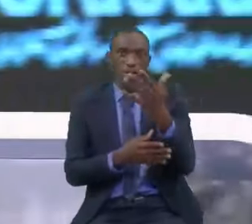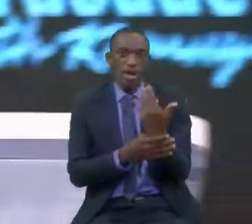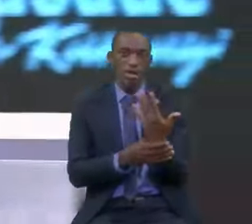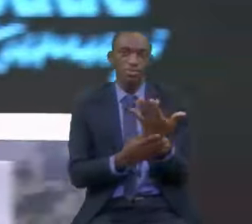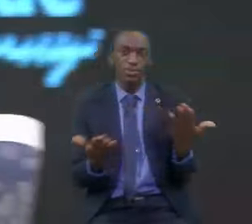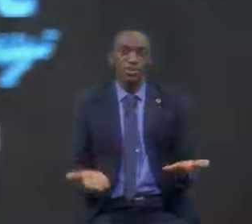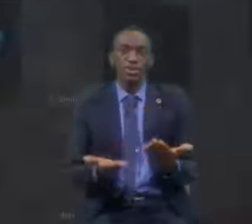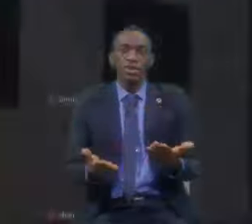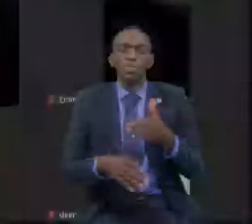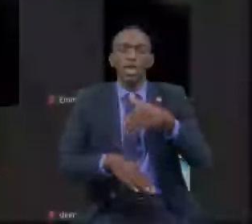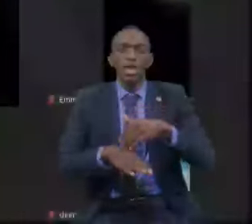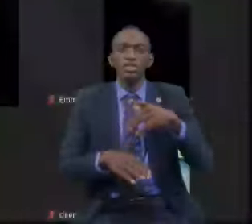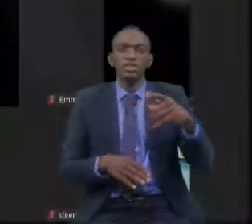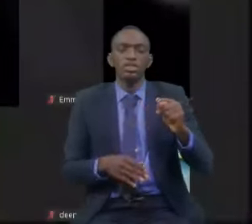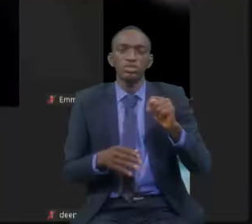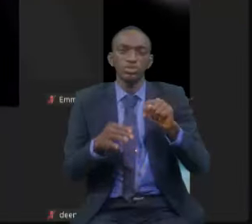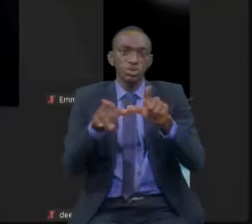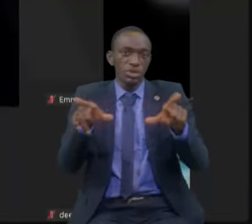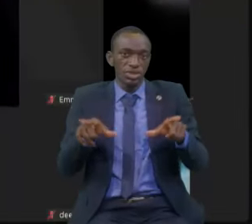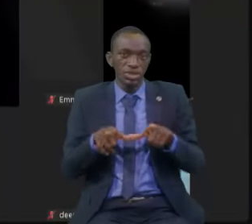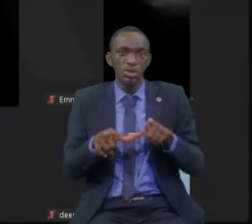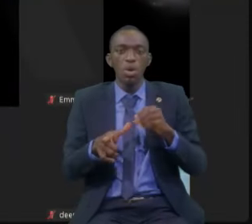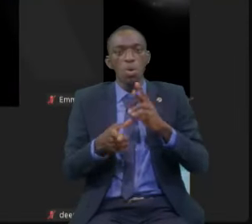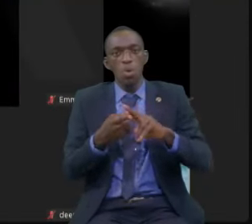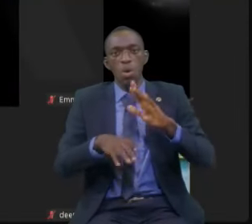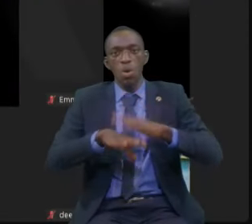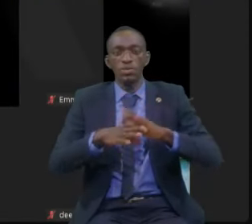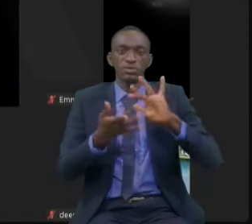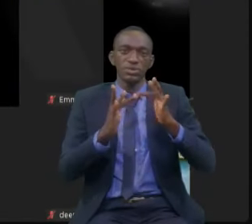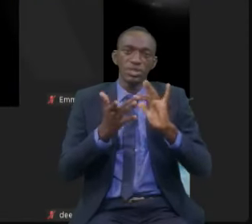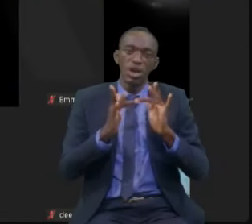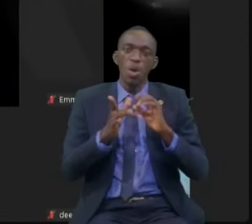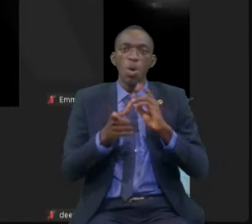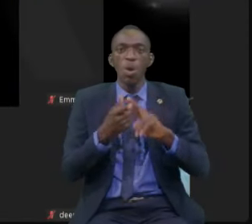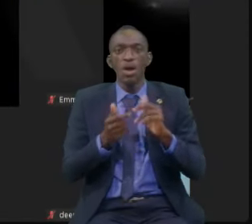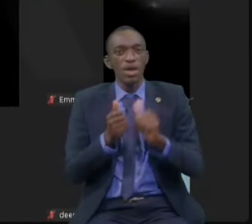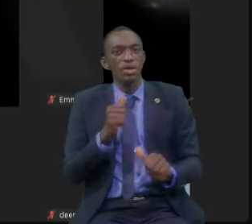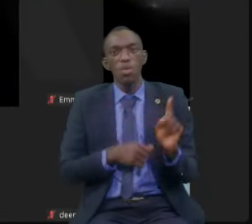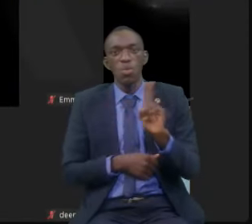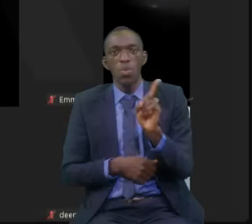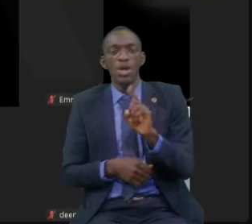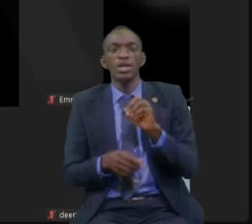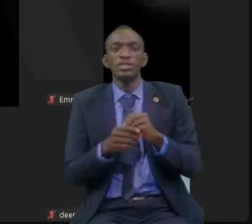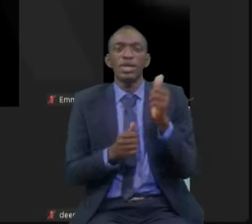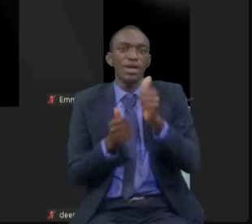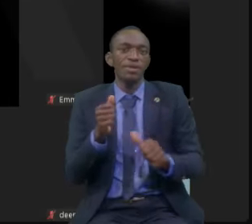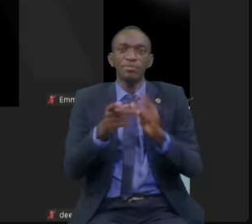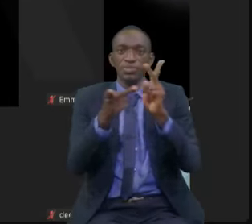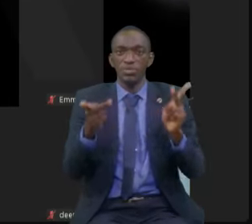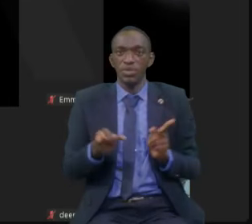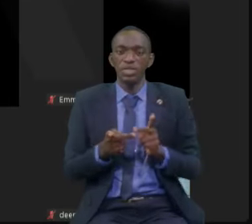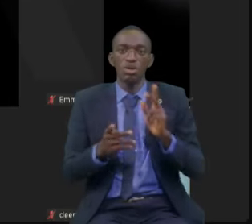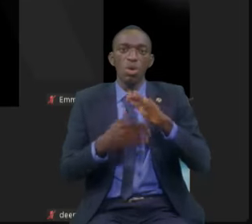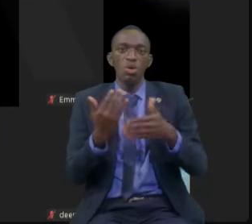and online everywhere and in any congregation over the worldall you're raising up your hand please